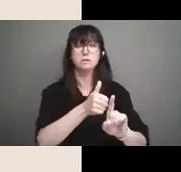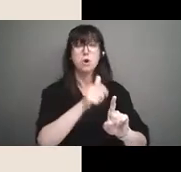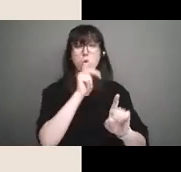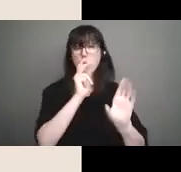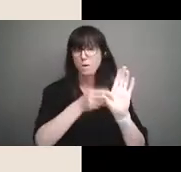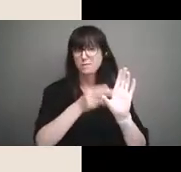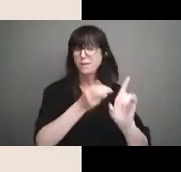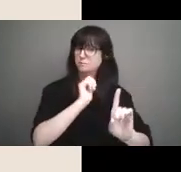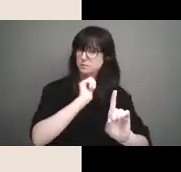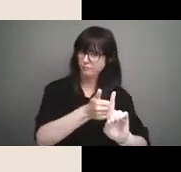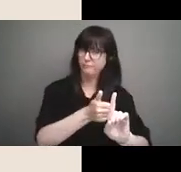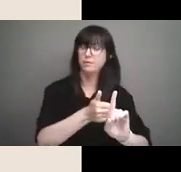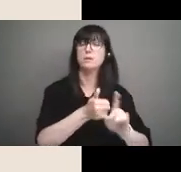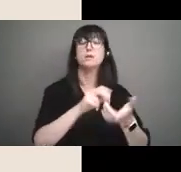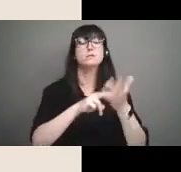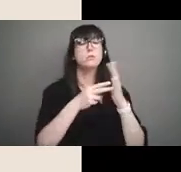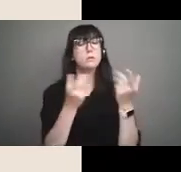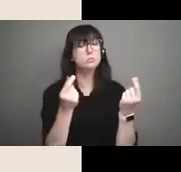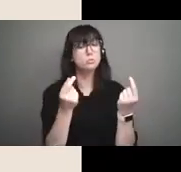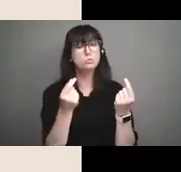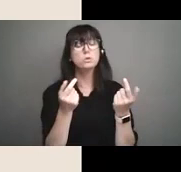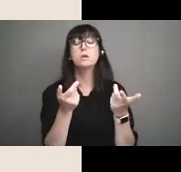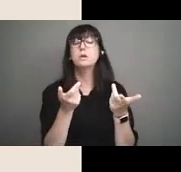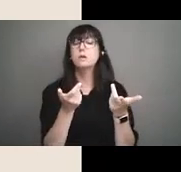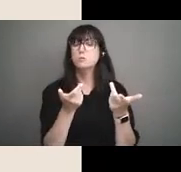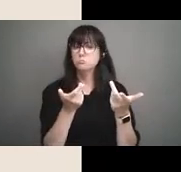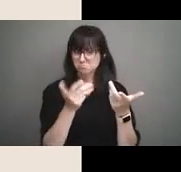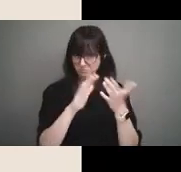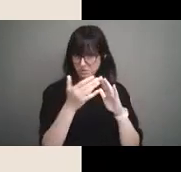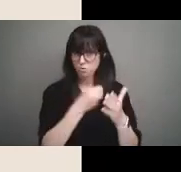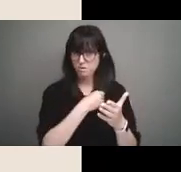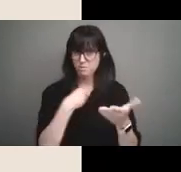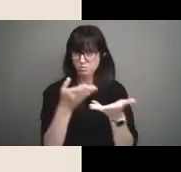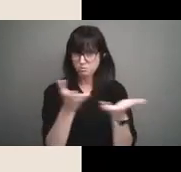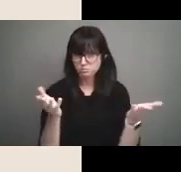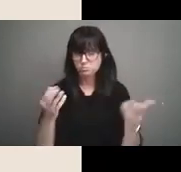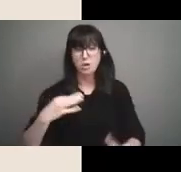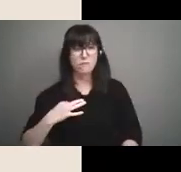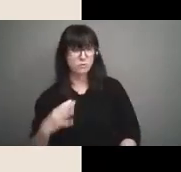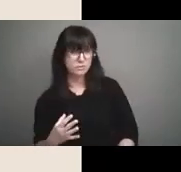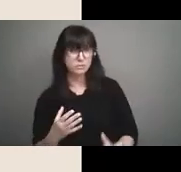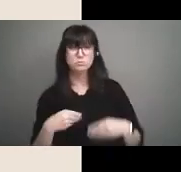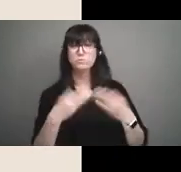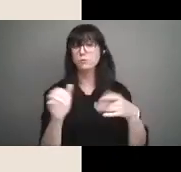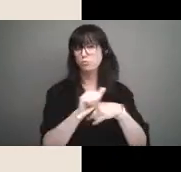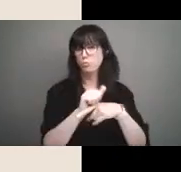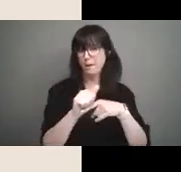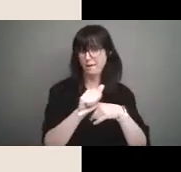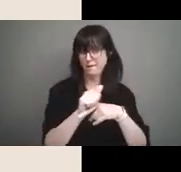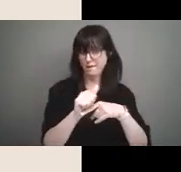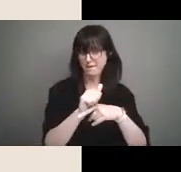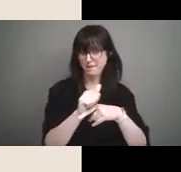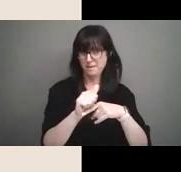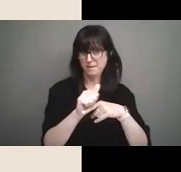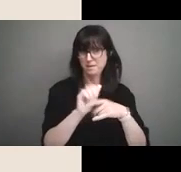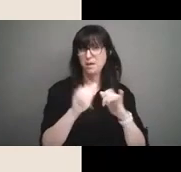participating. So we spent some time giving the community members and the volunteers some training in